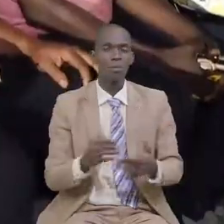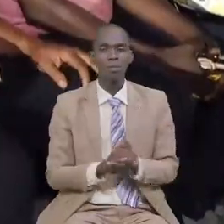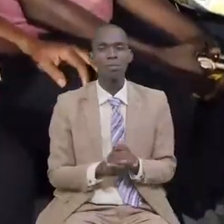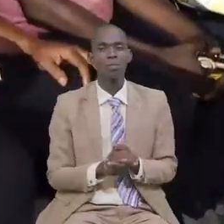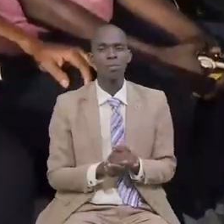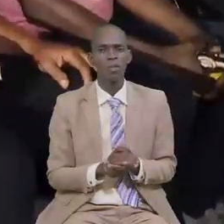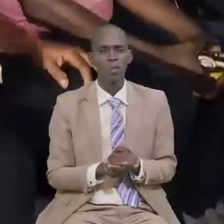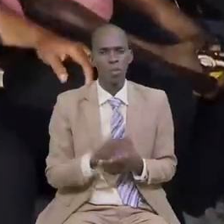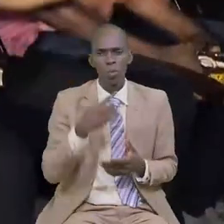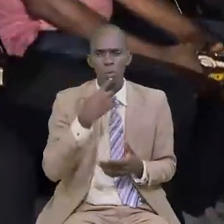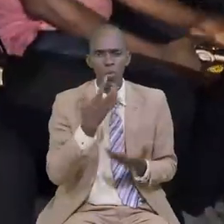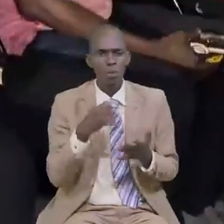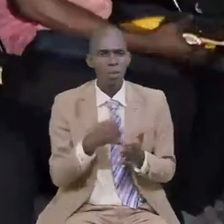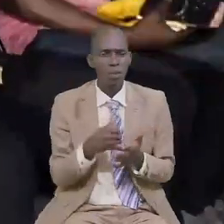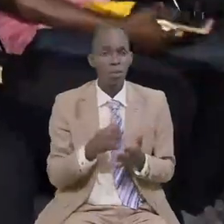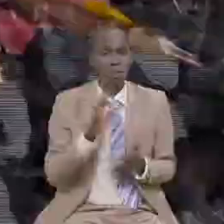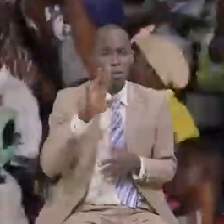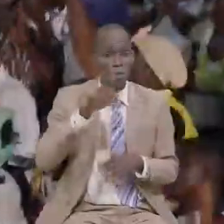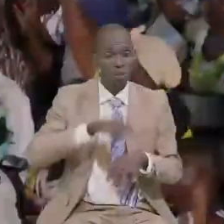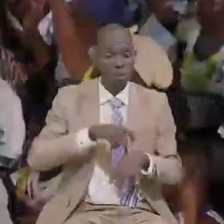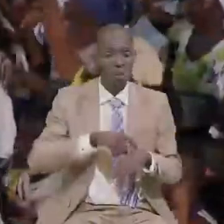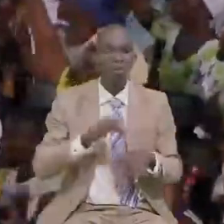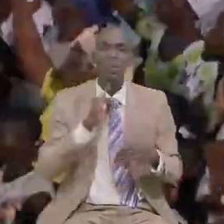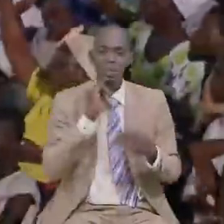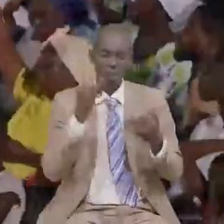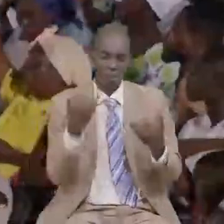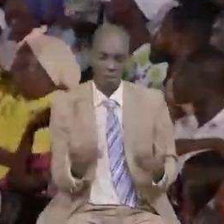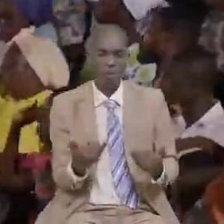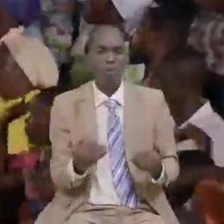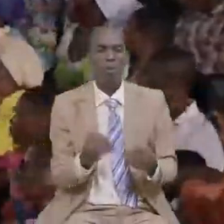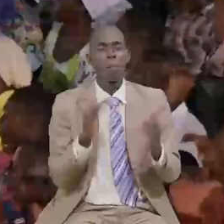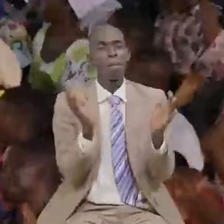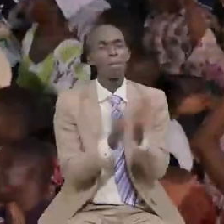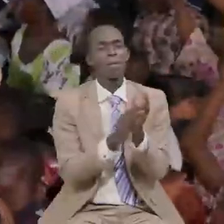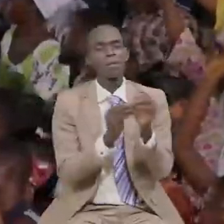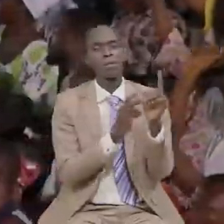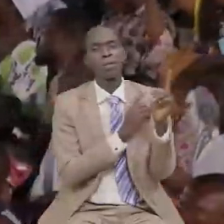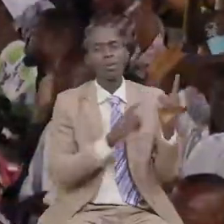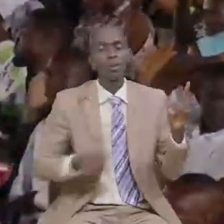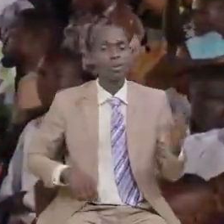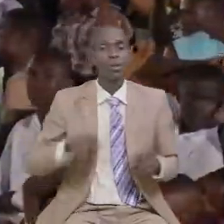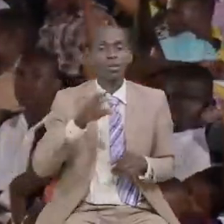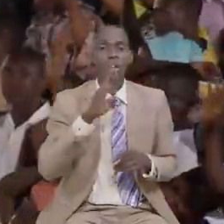are you? The time has come. Praise the Lord, you are now going to